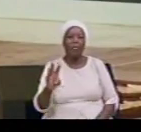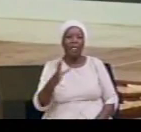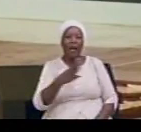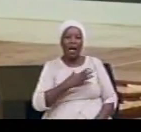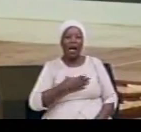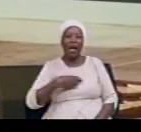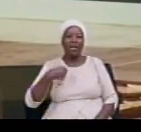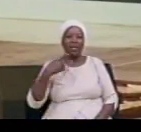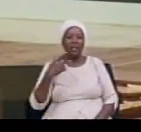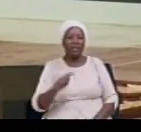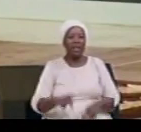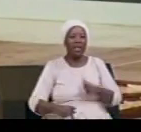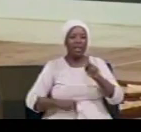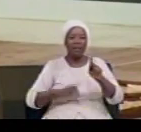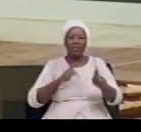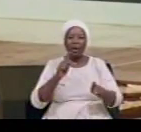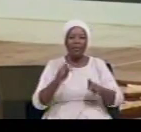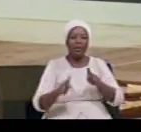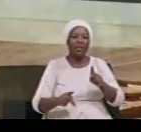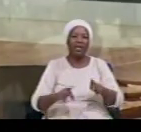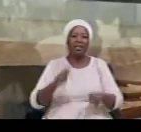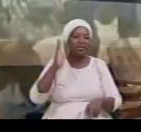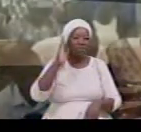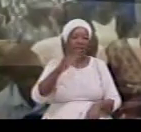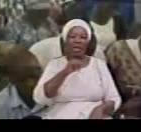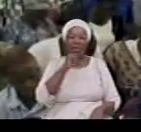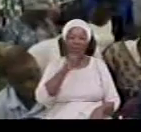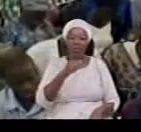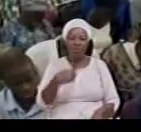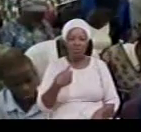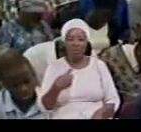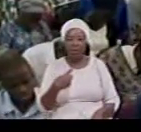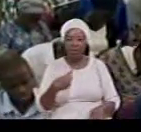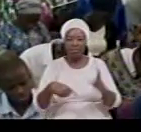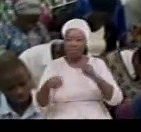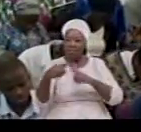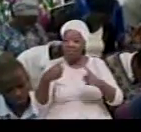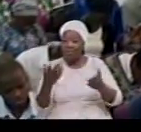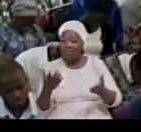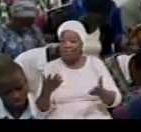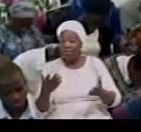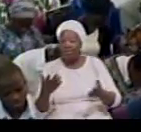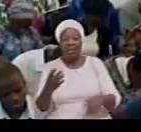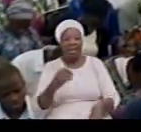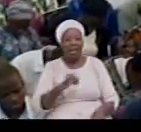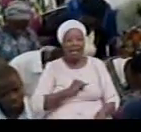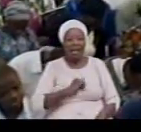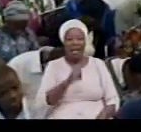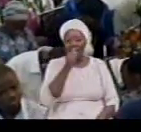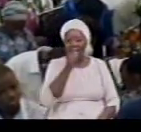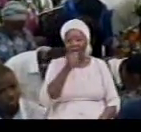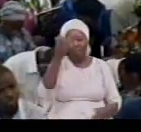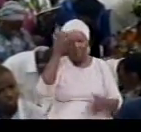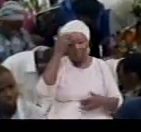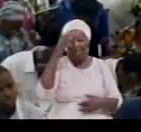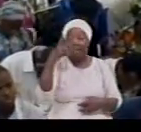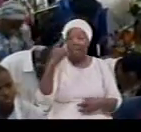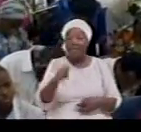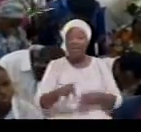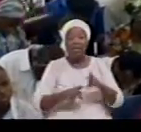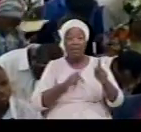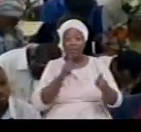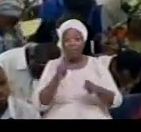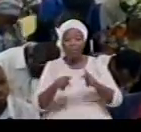inhabitant shall not say, I am sick. The people that